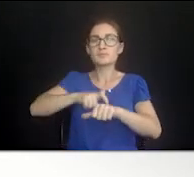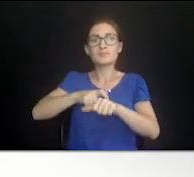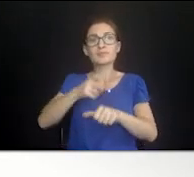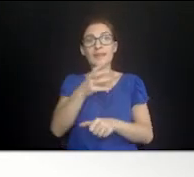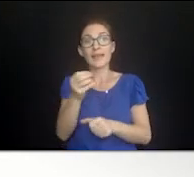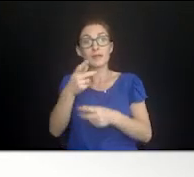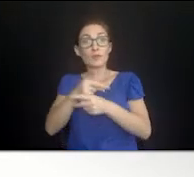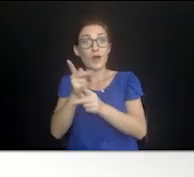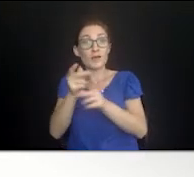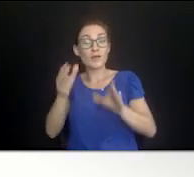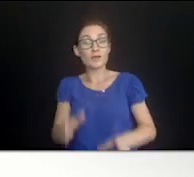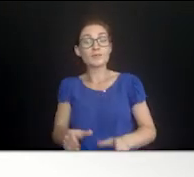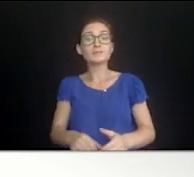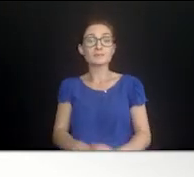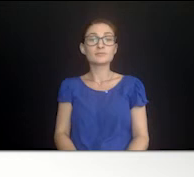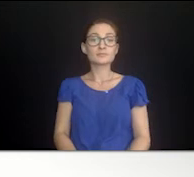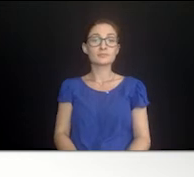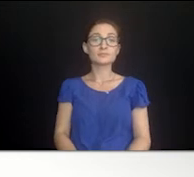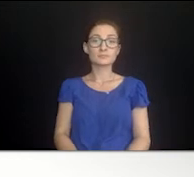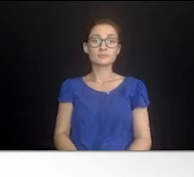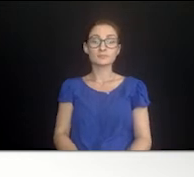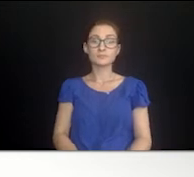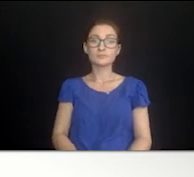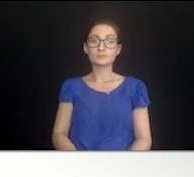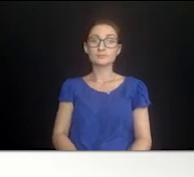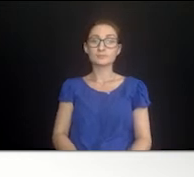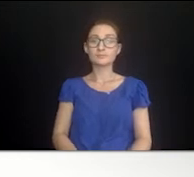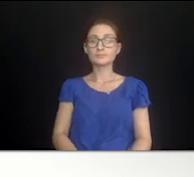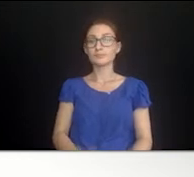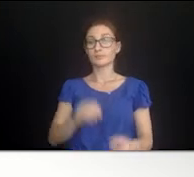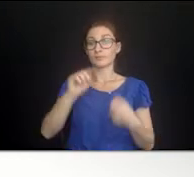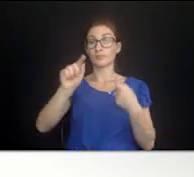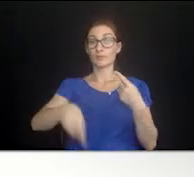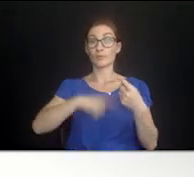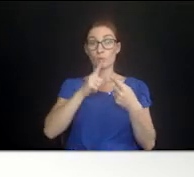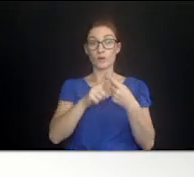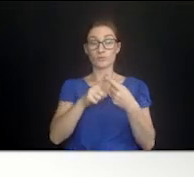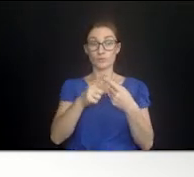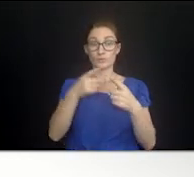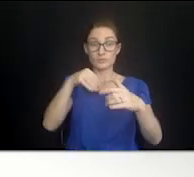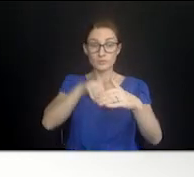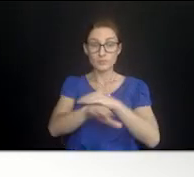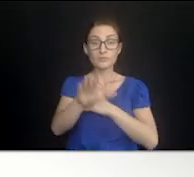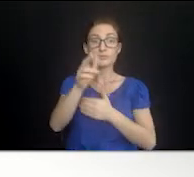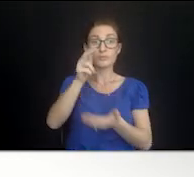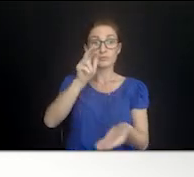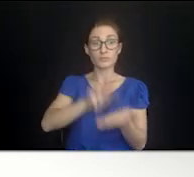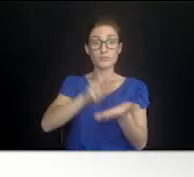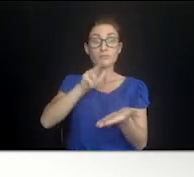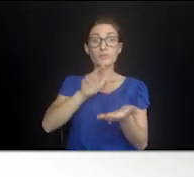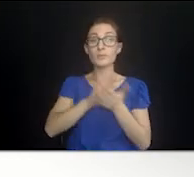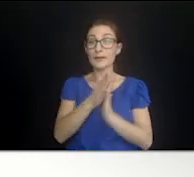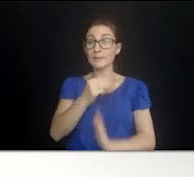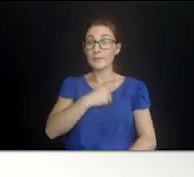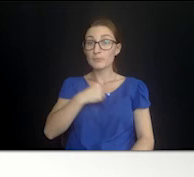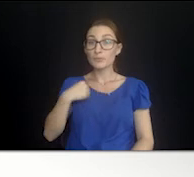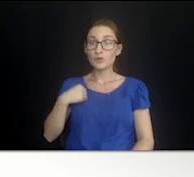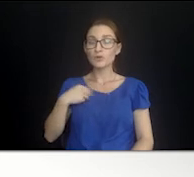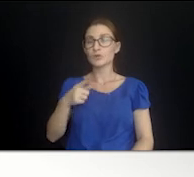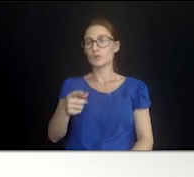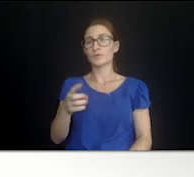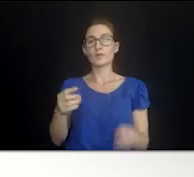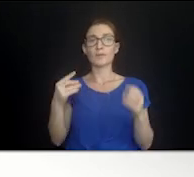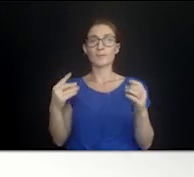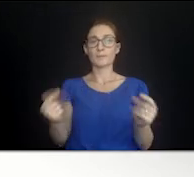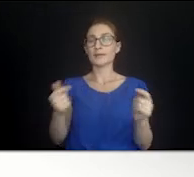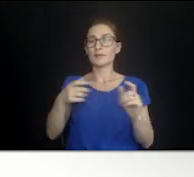product and service that we offer. So as soon as you engage with MyHana from the get-go and become a member, you'll